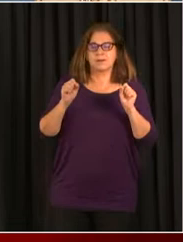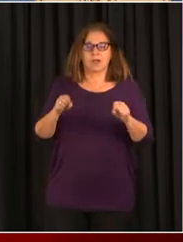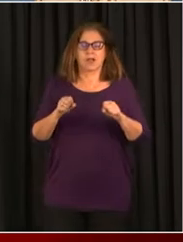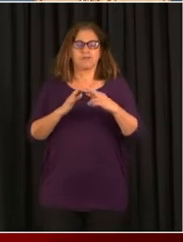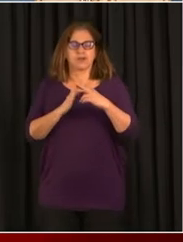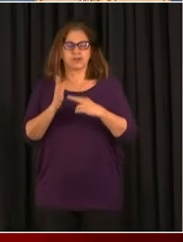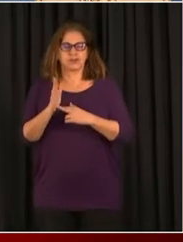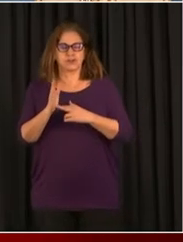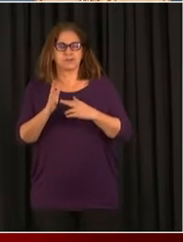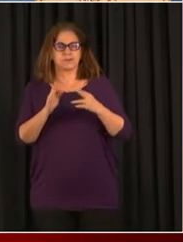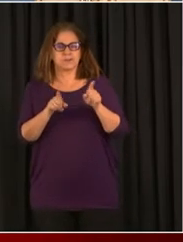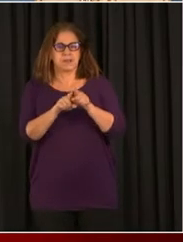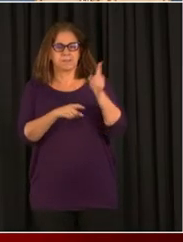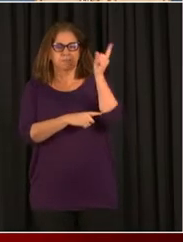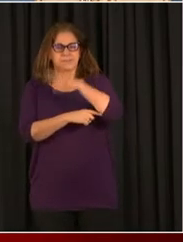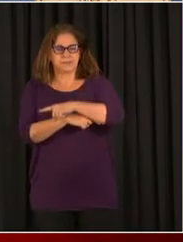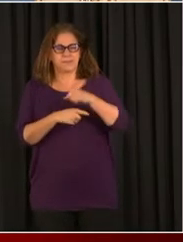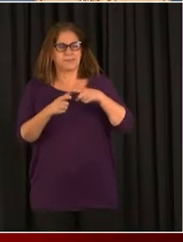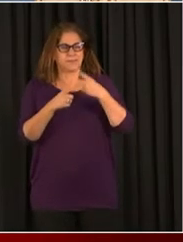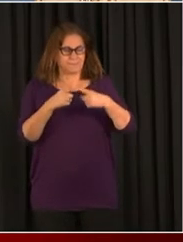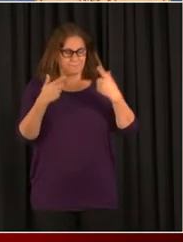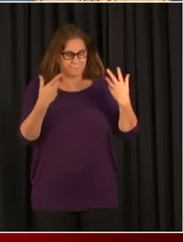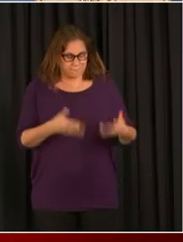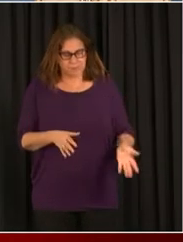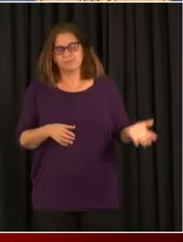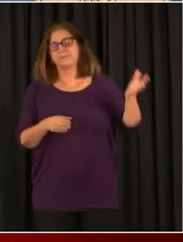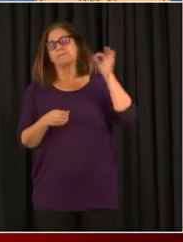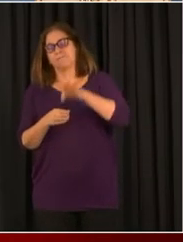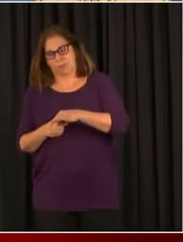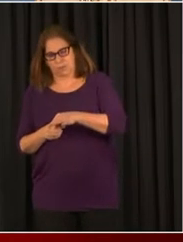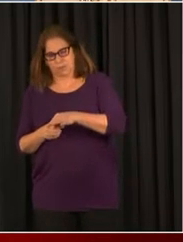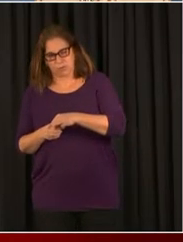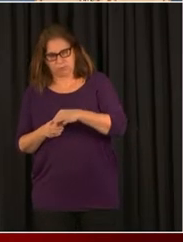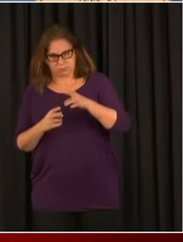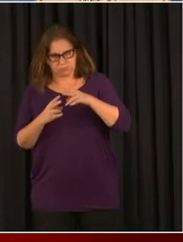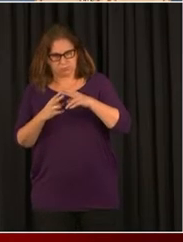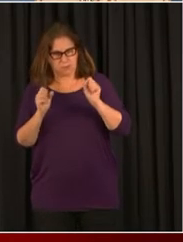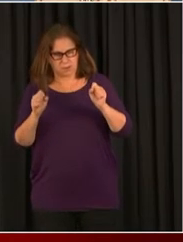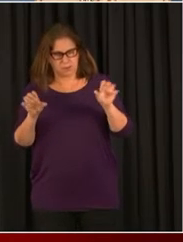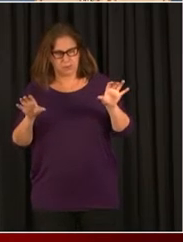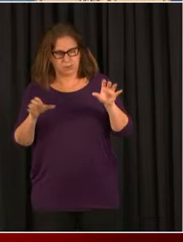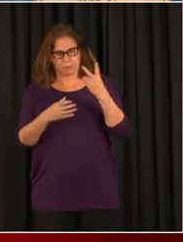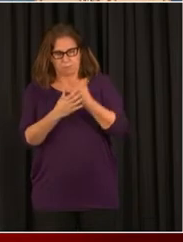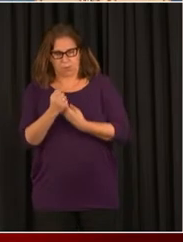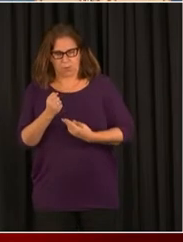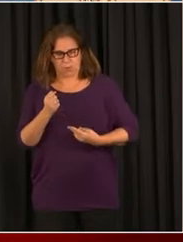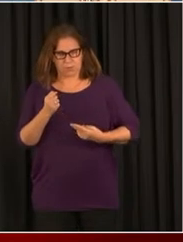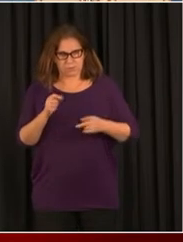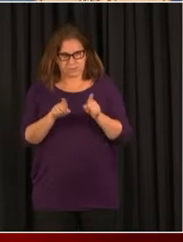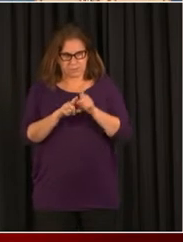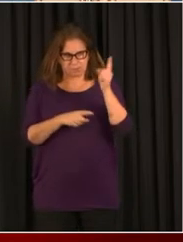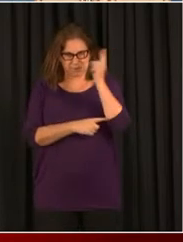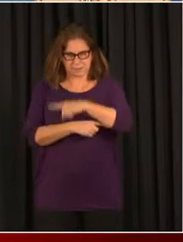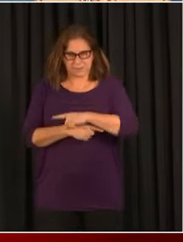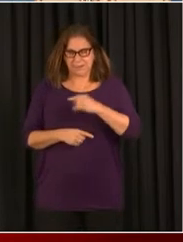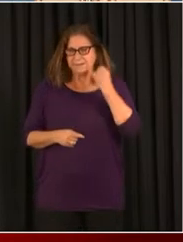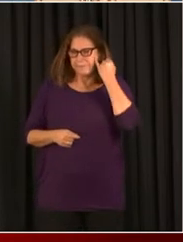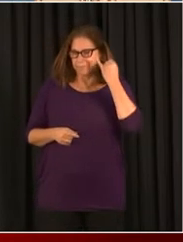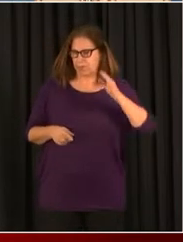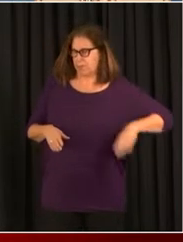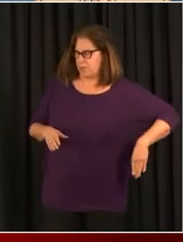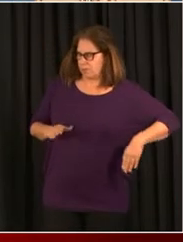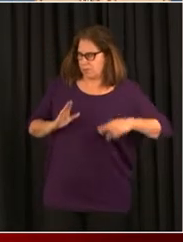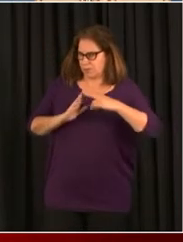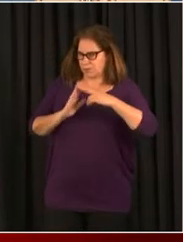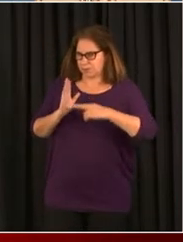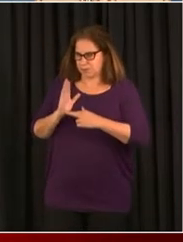also permitted. So you can register same day at any of the early voting centers. You just need a valid